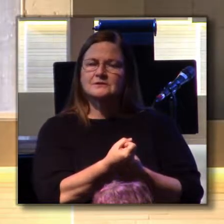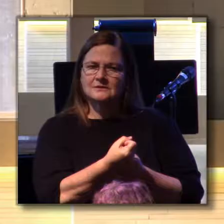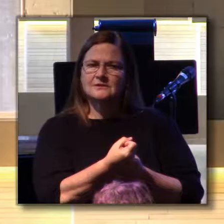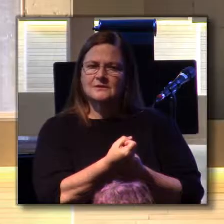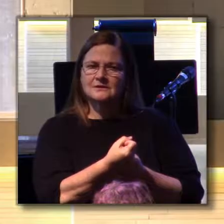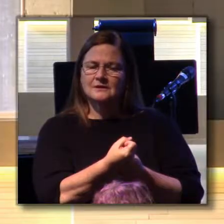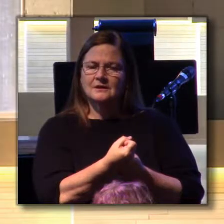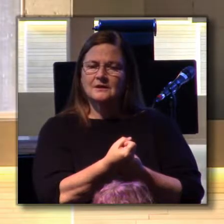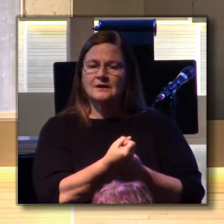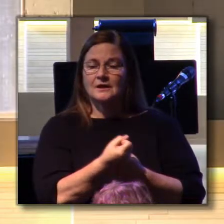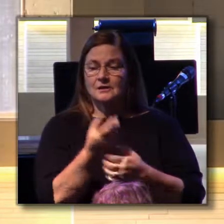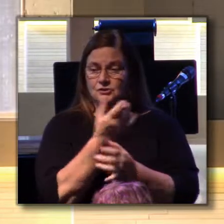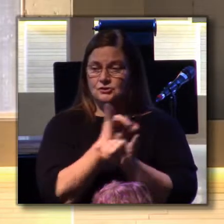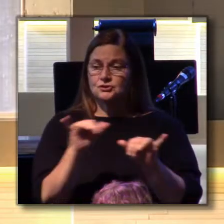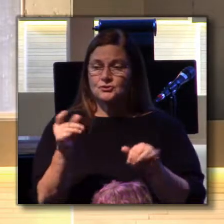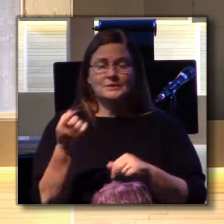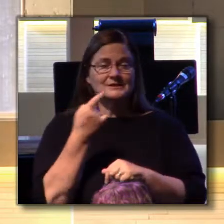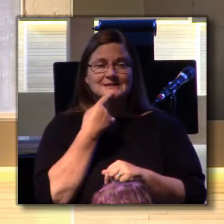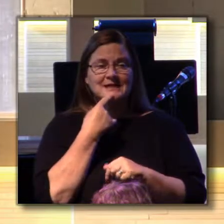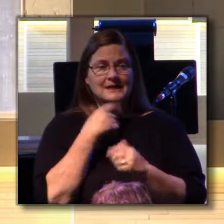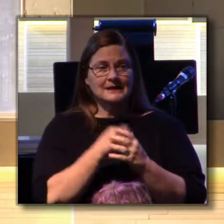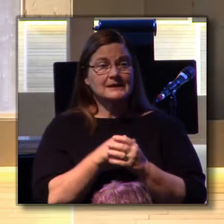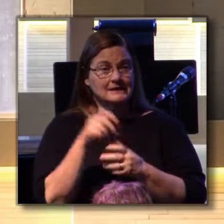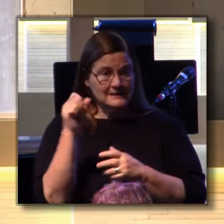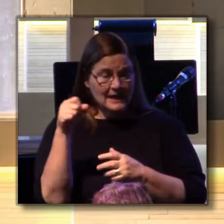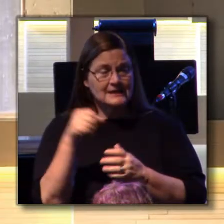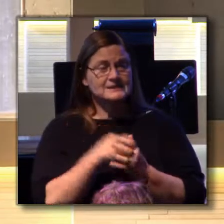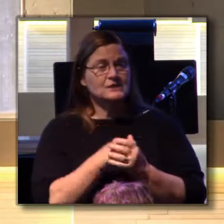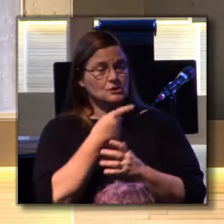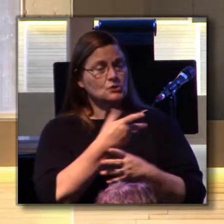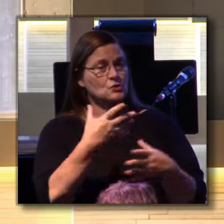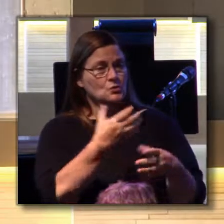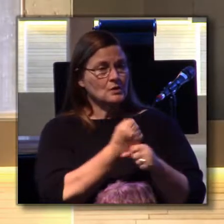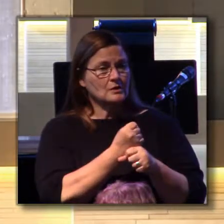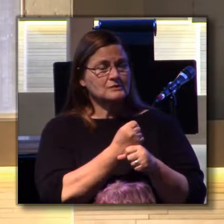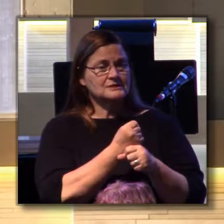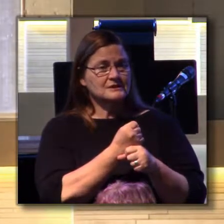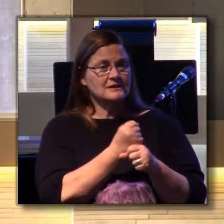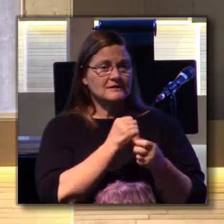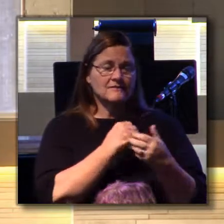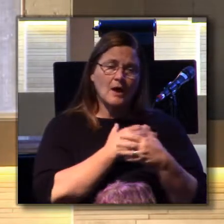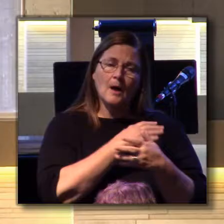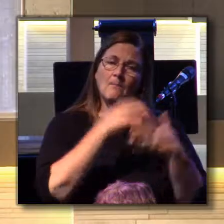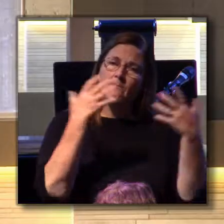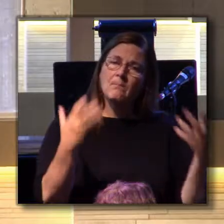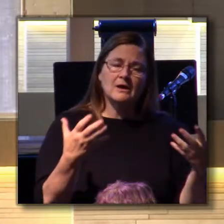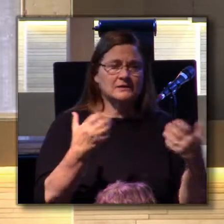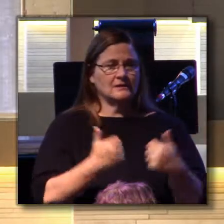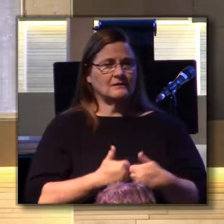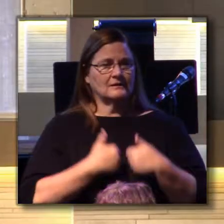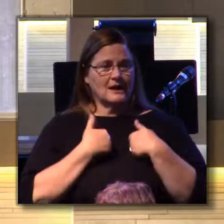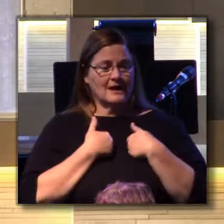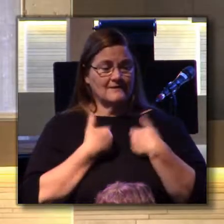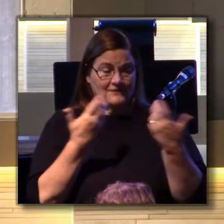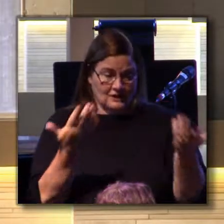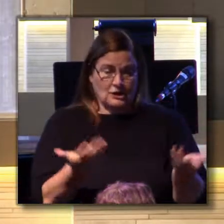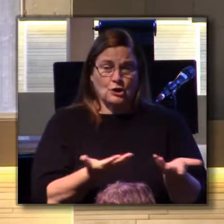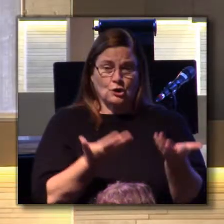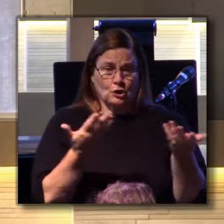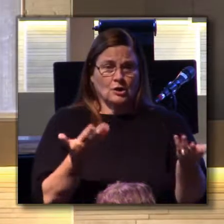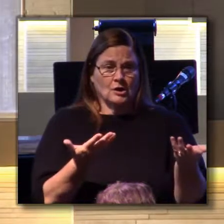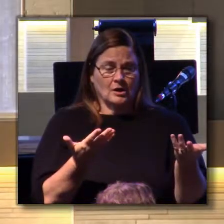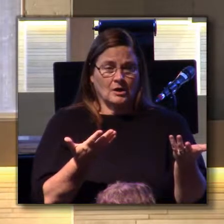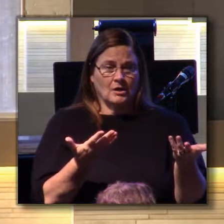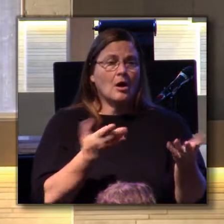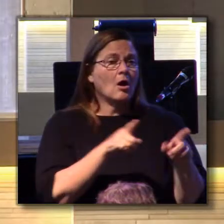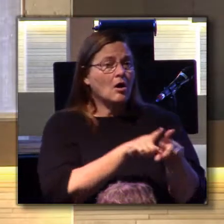He's saying, yes, in fact, you will receive abundant life in this life